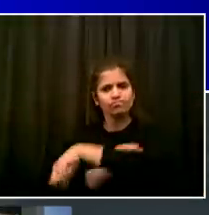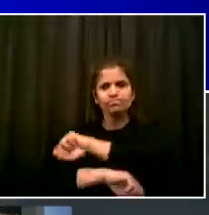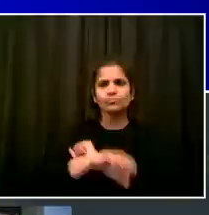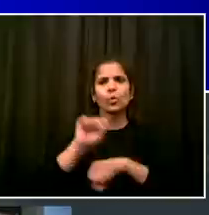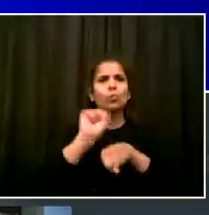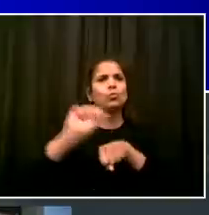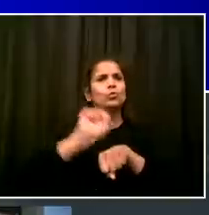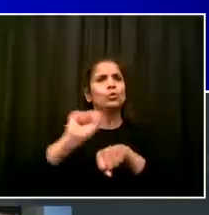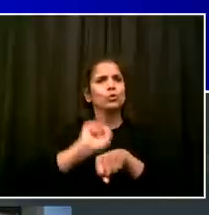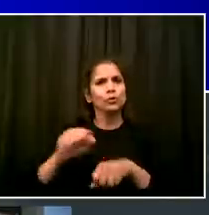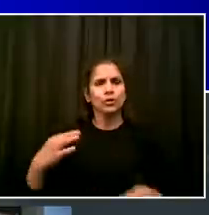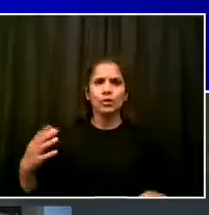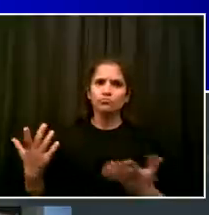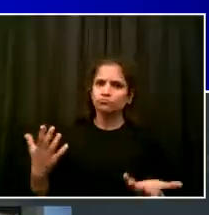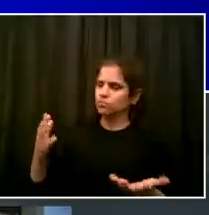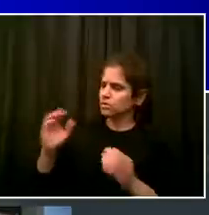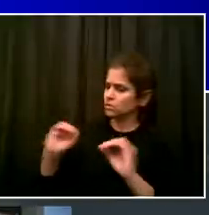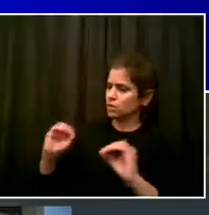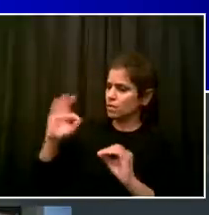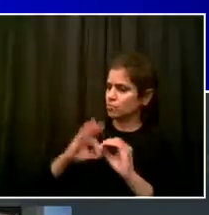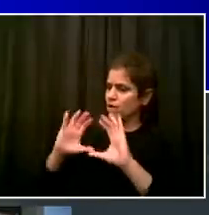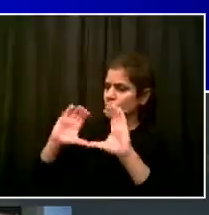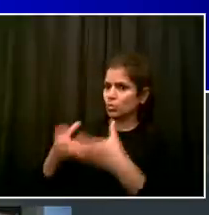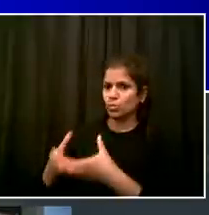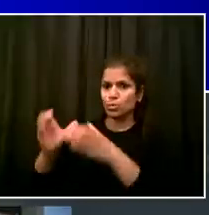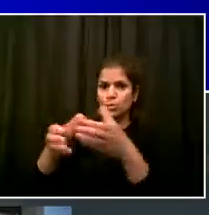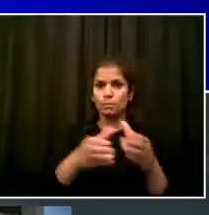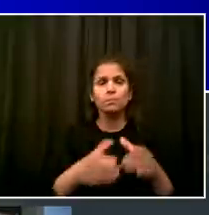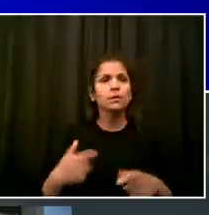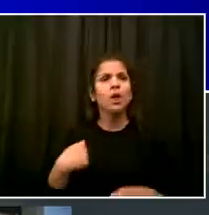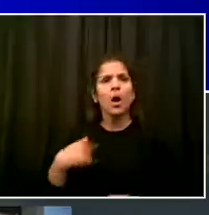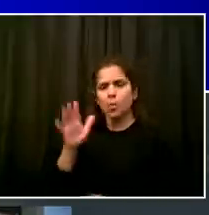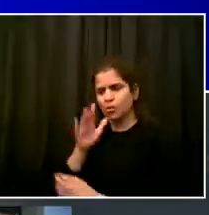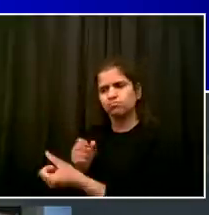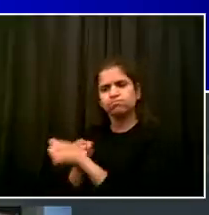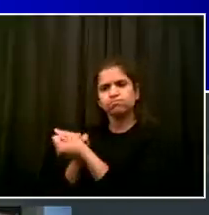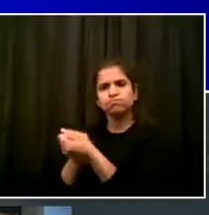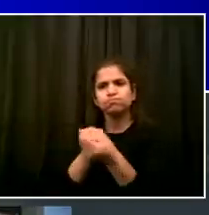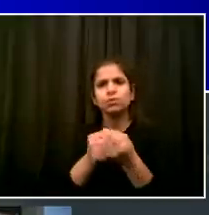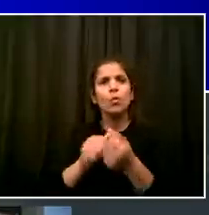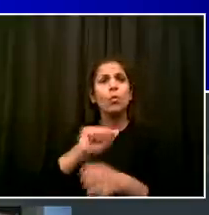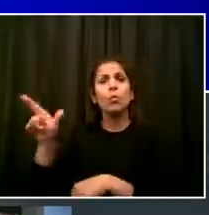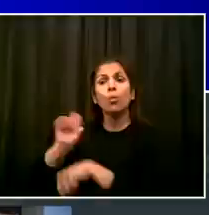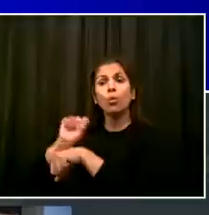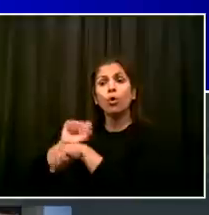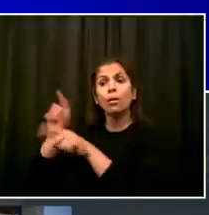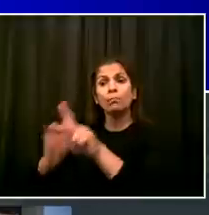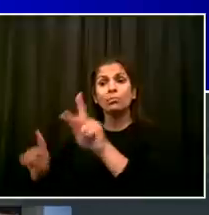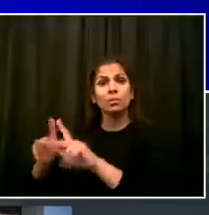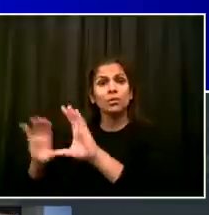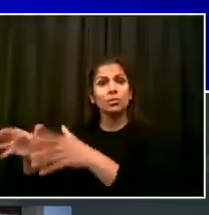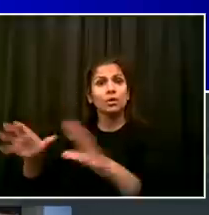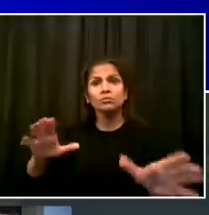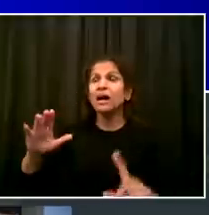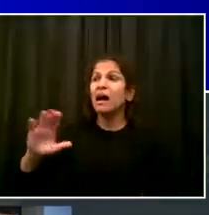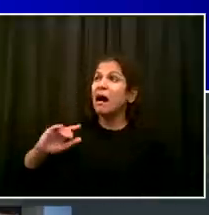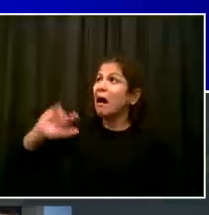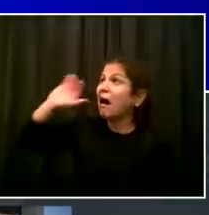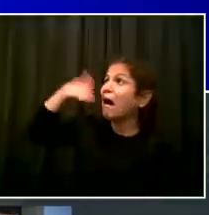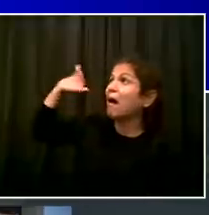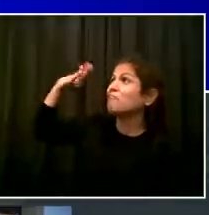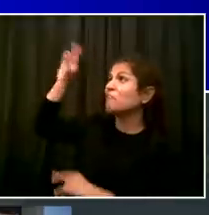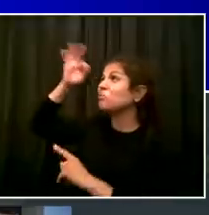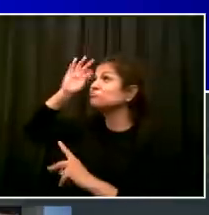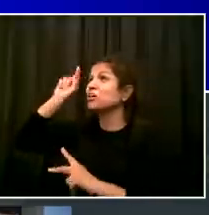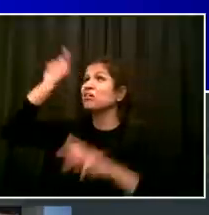because in communities all over the city, if you need food, you're turning to a nonprofit organization or a social service organization. If you need help staying